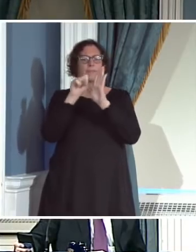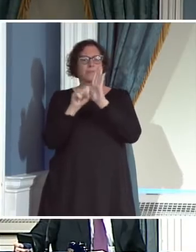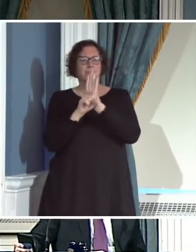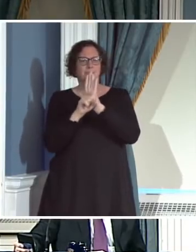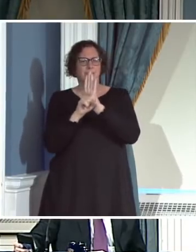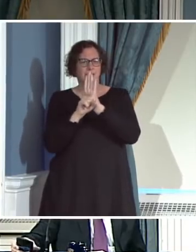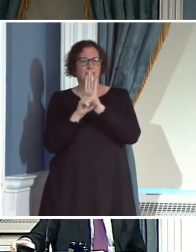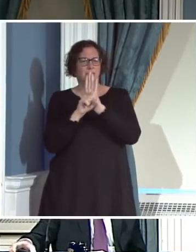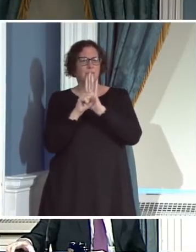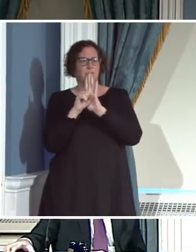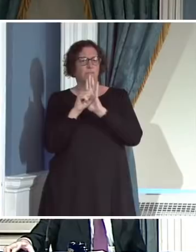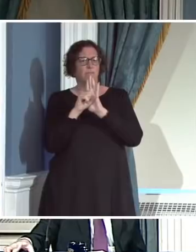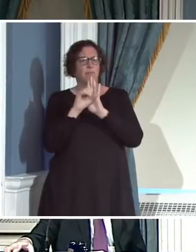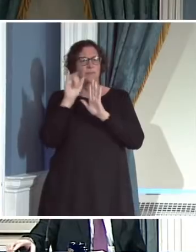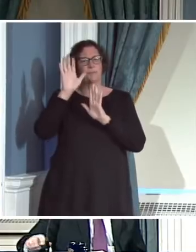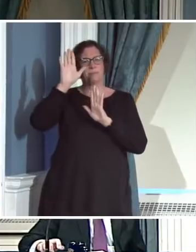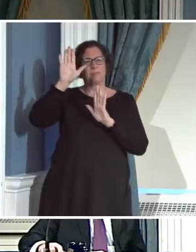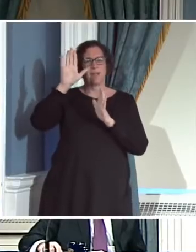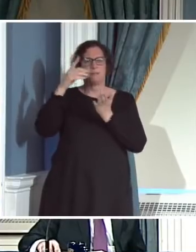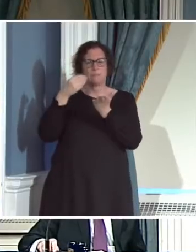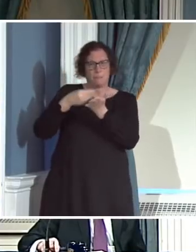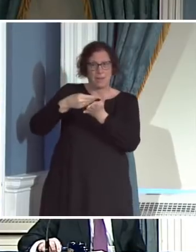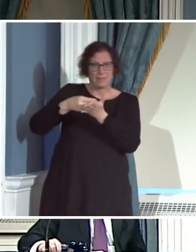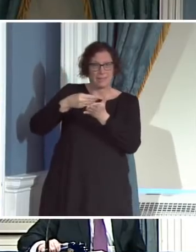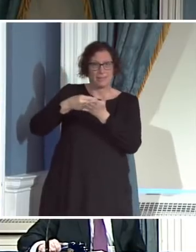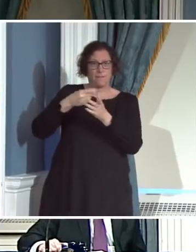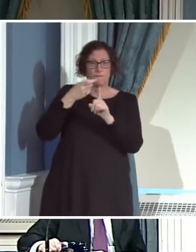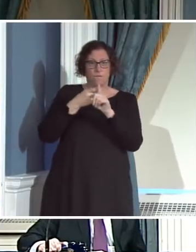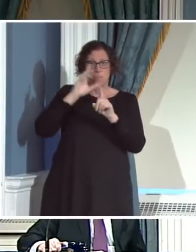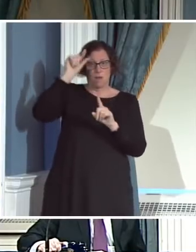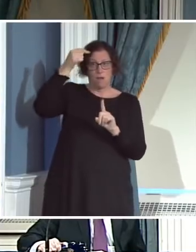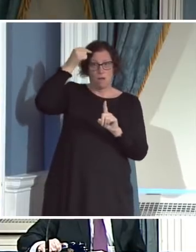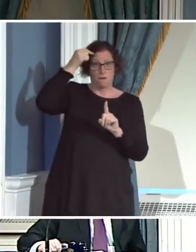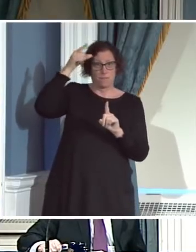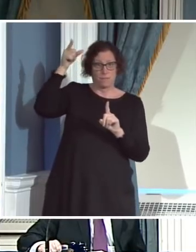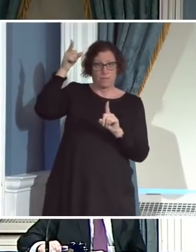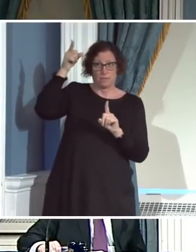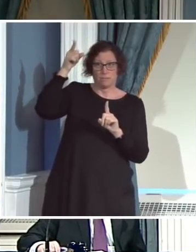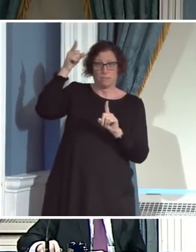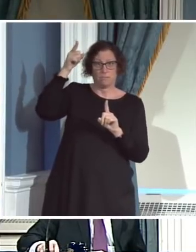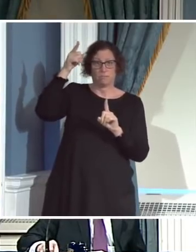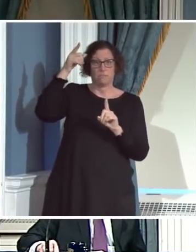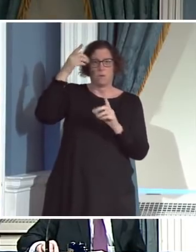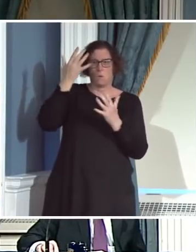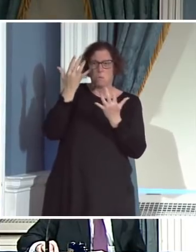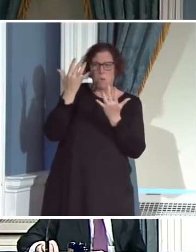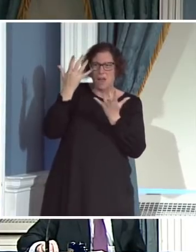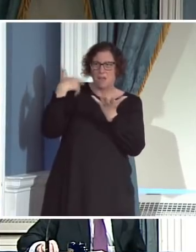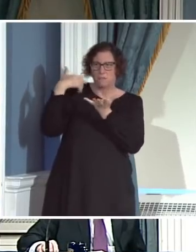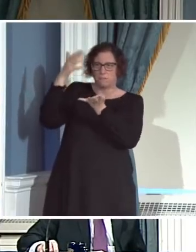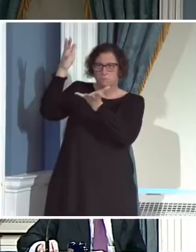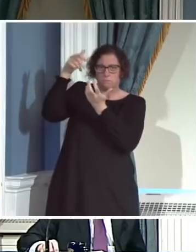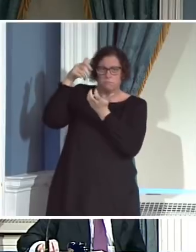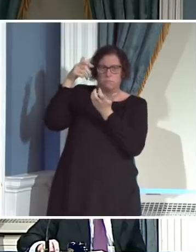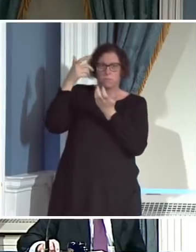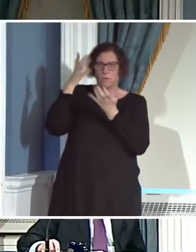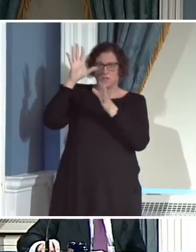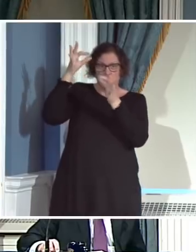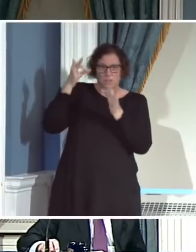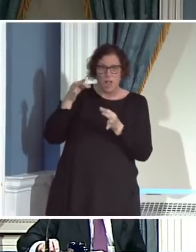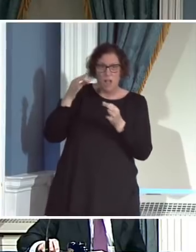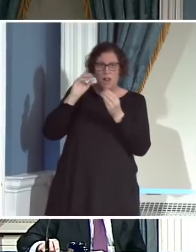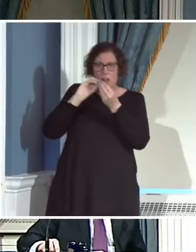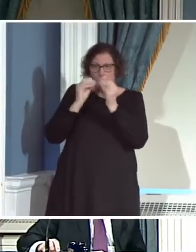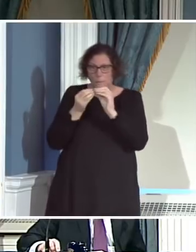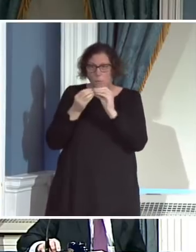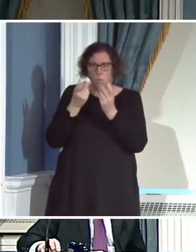federal stimulus package. So, we're still waiting for them to vote on a final budget, but I remember earlier in the